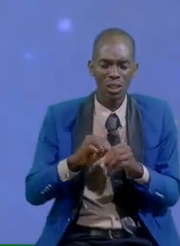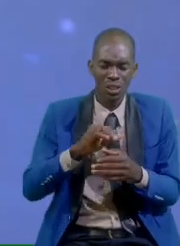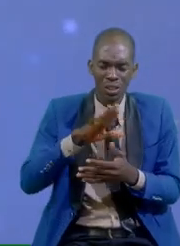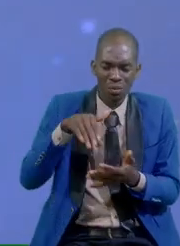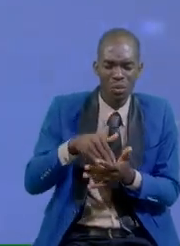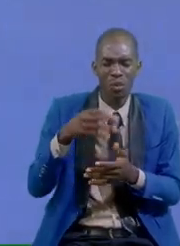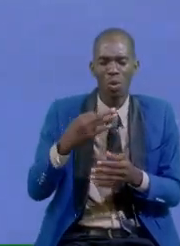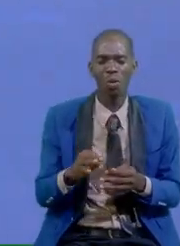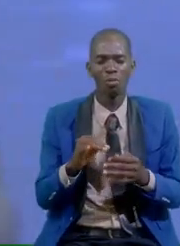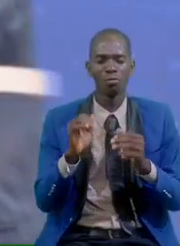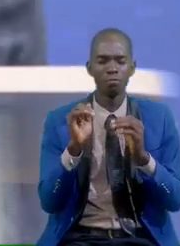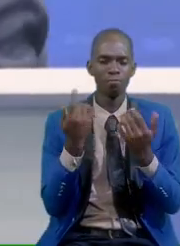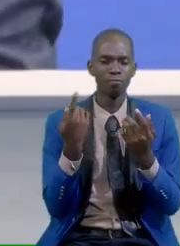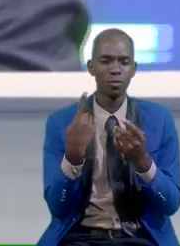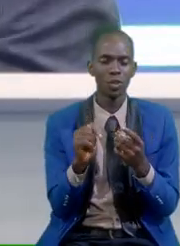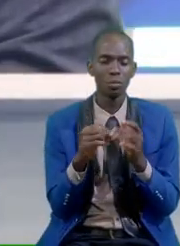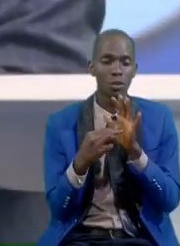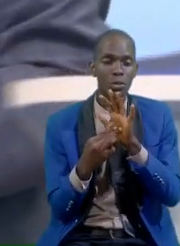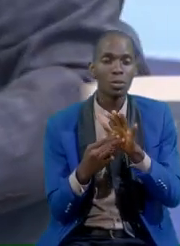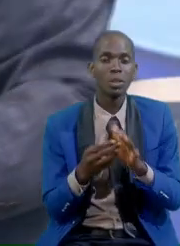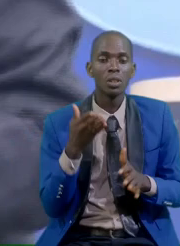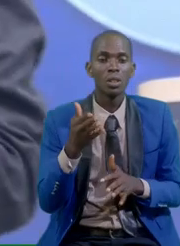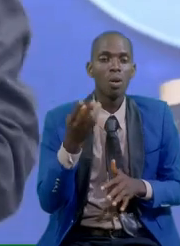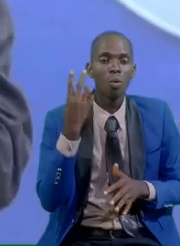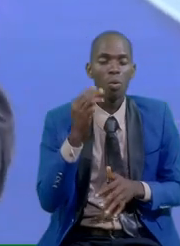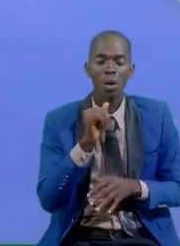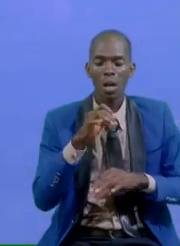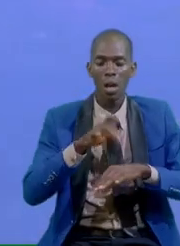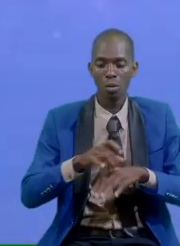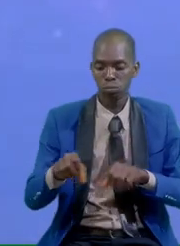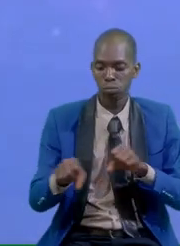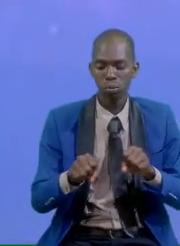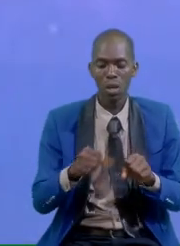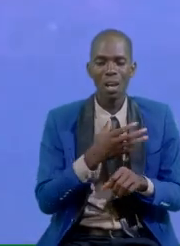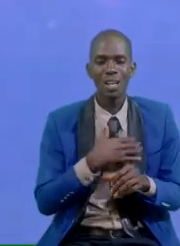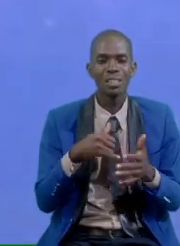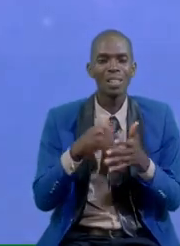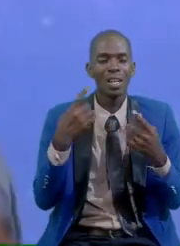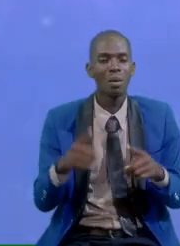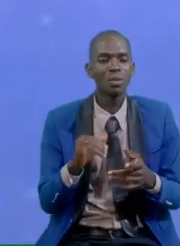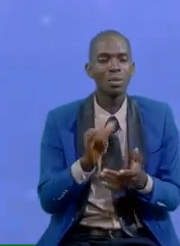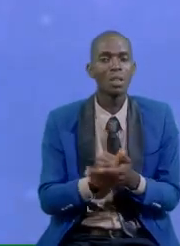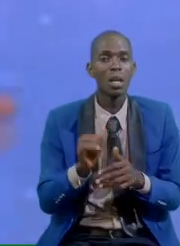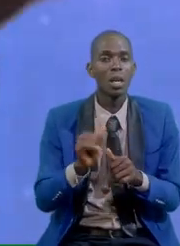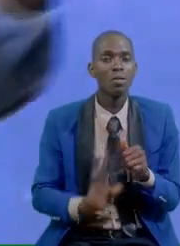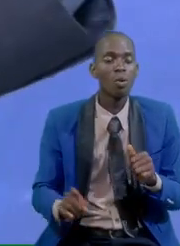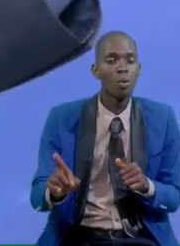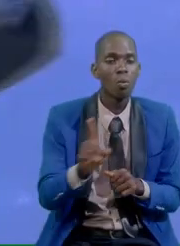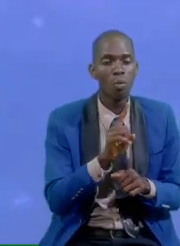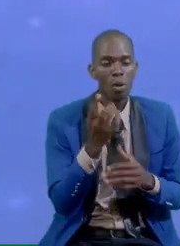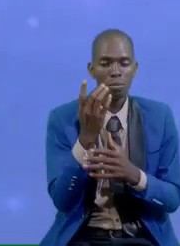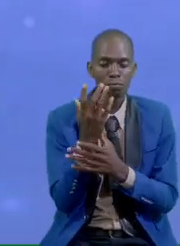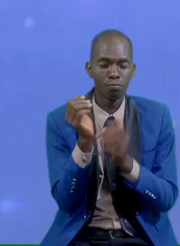earthquake. And then it says, it so happened that everyone's bands were loose.